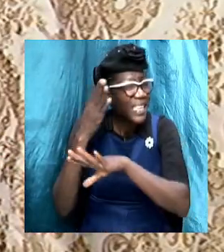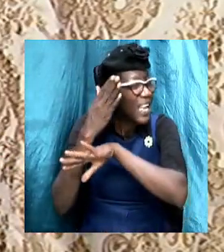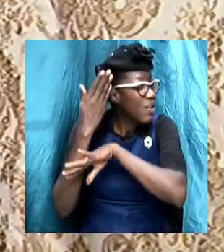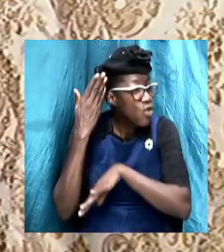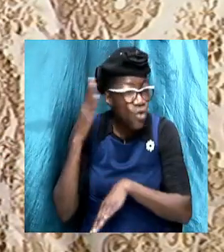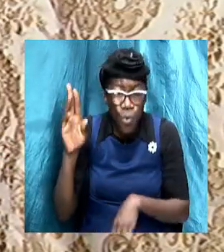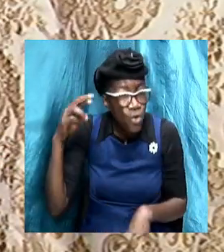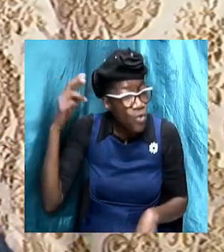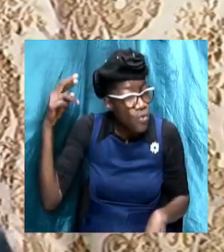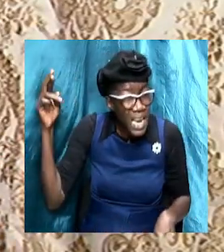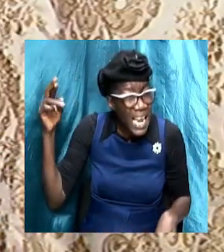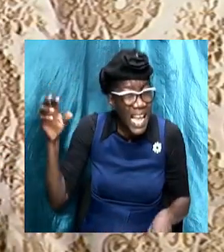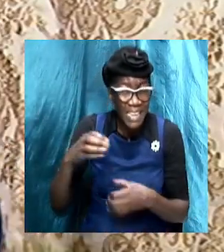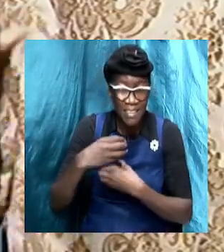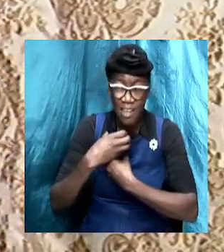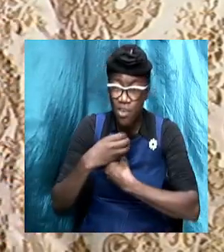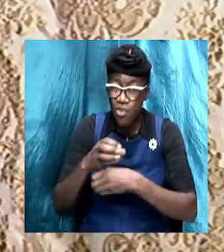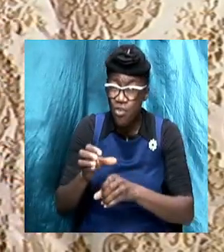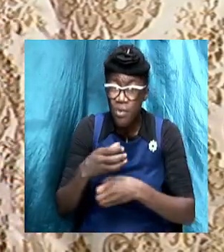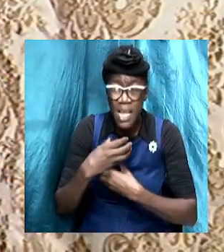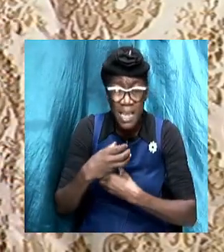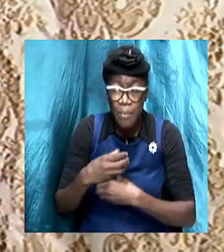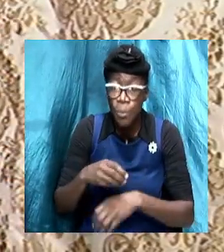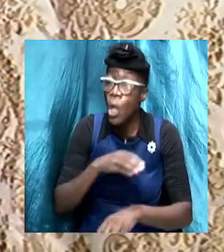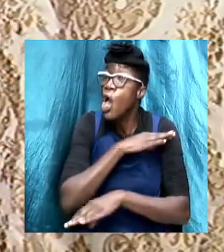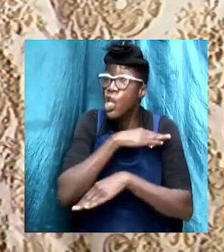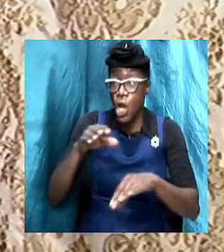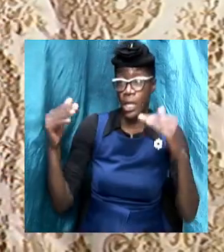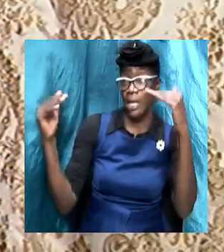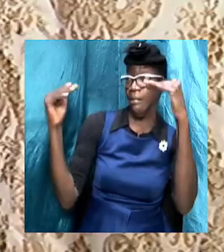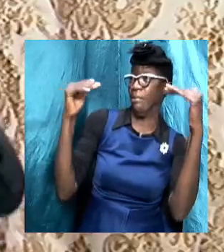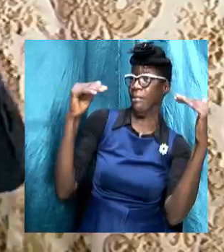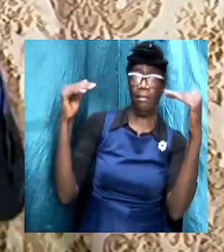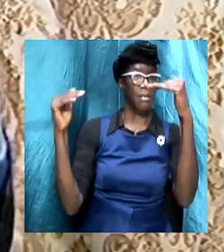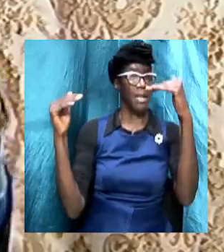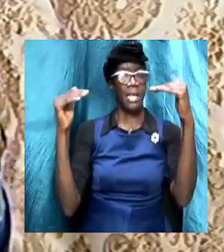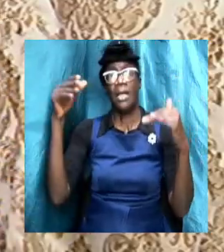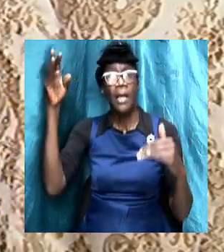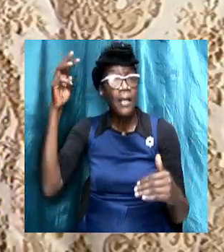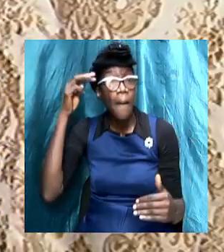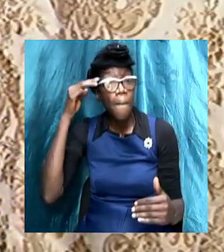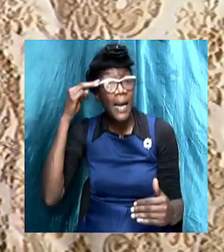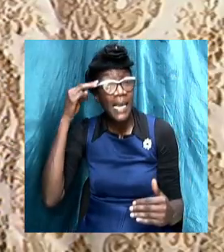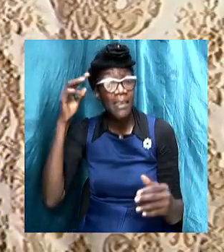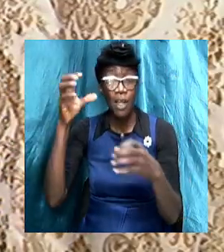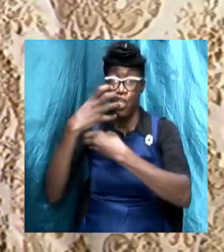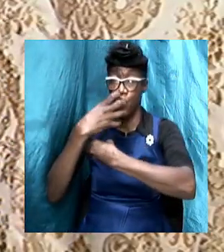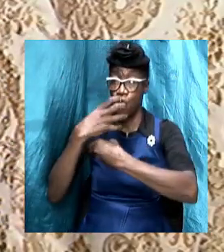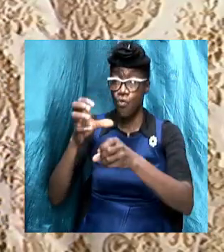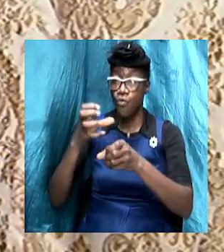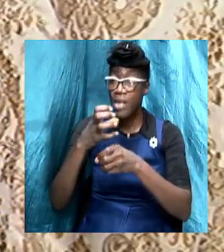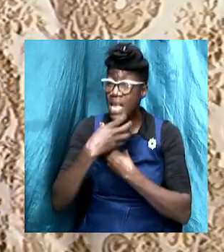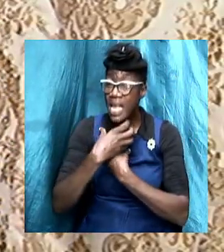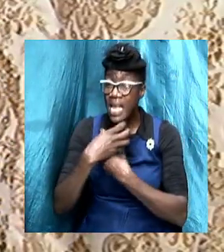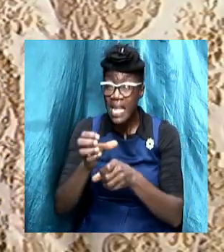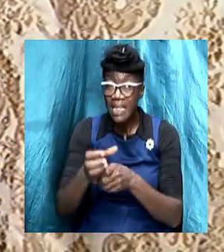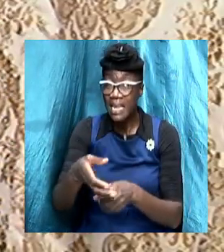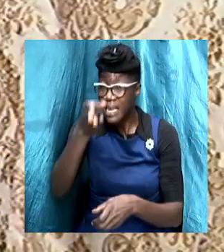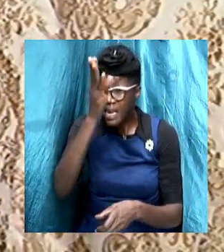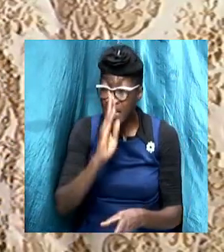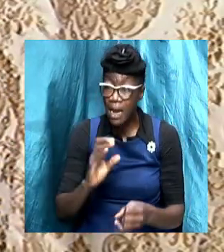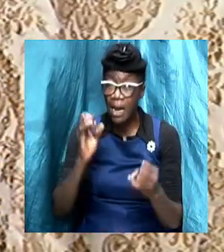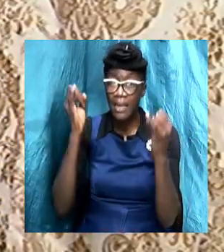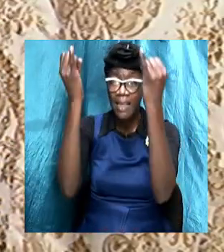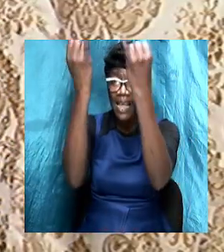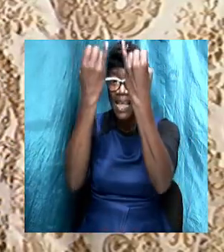really created. We have not aligned our minds to the fact that we were created in the image of God. Now, let me tell you